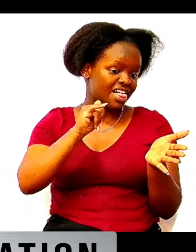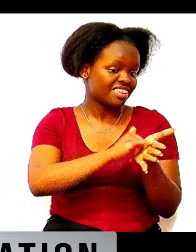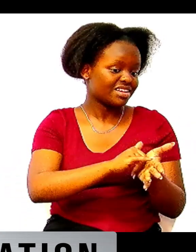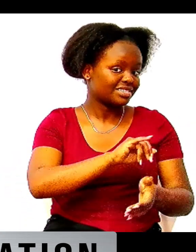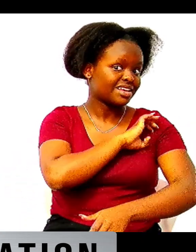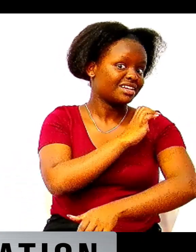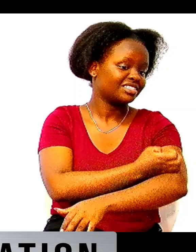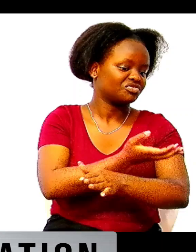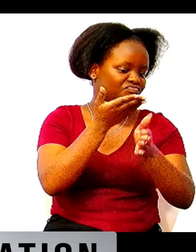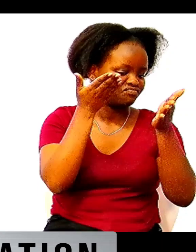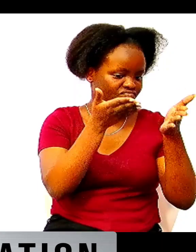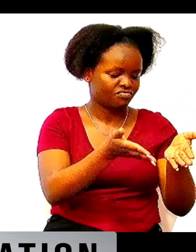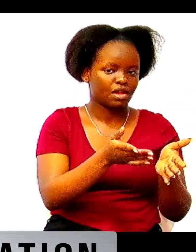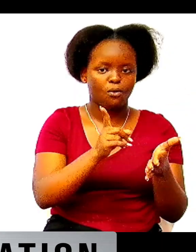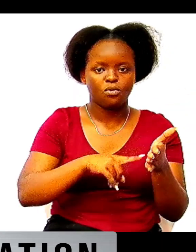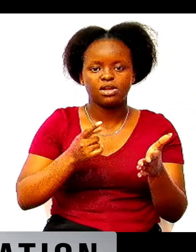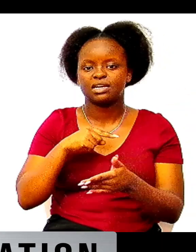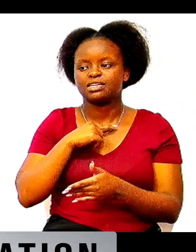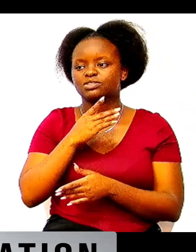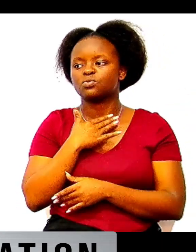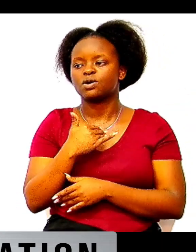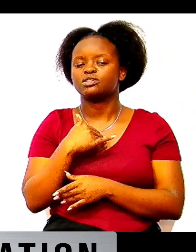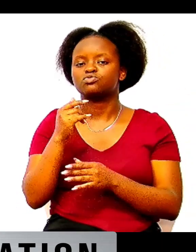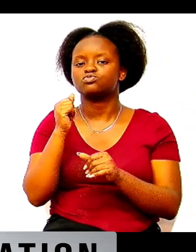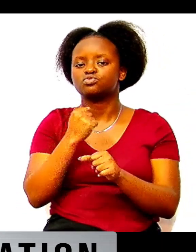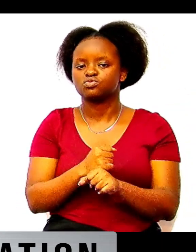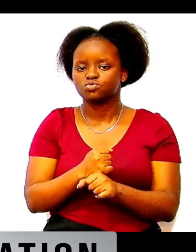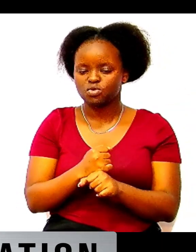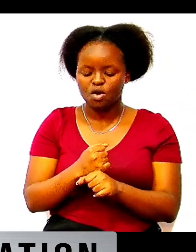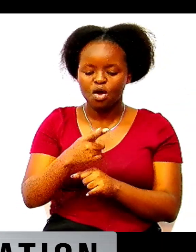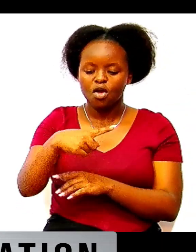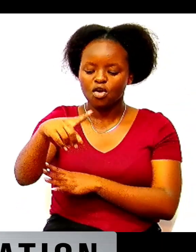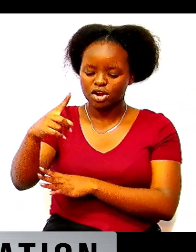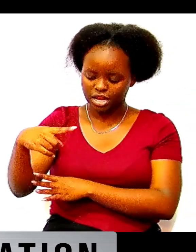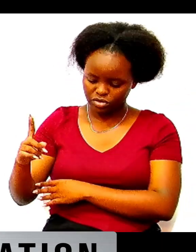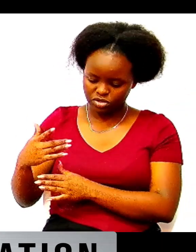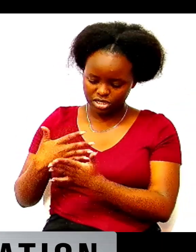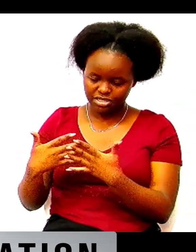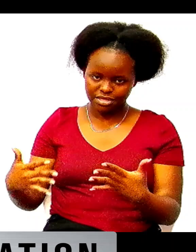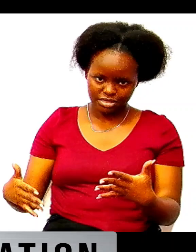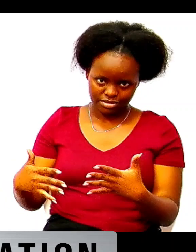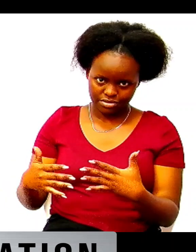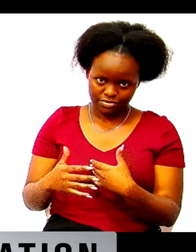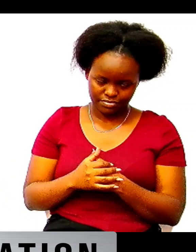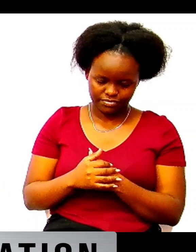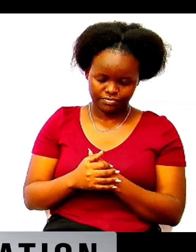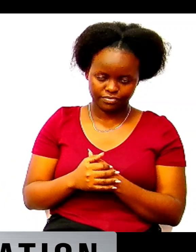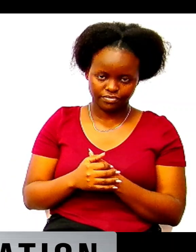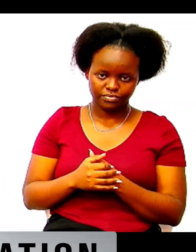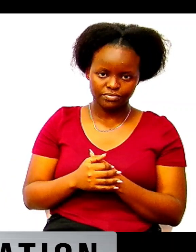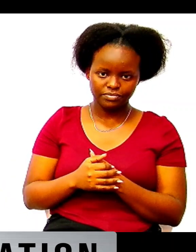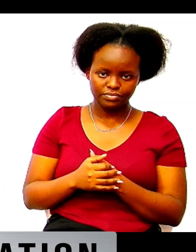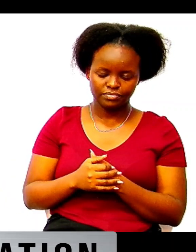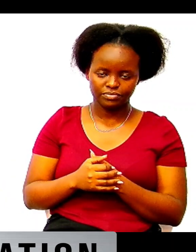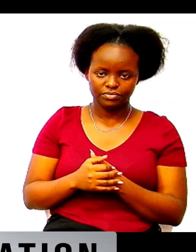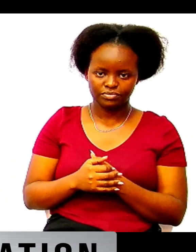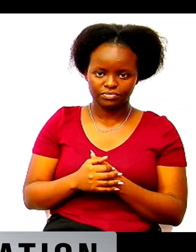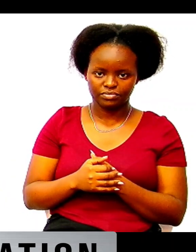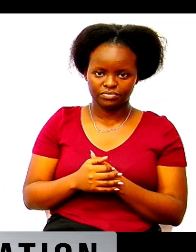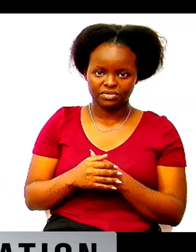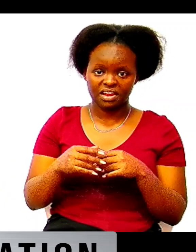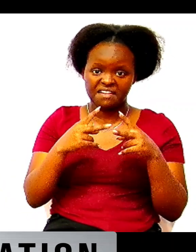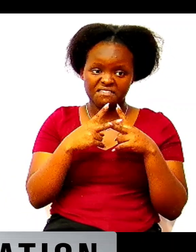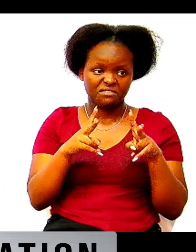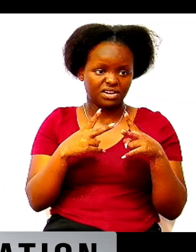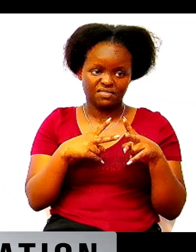there. What we want to do is to unleash it for the right causes of this country. It is a totally